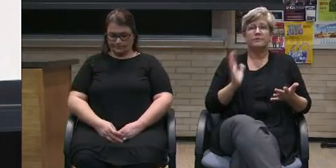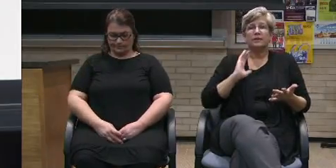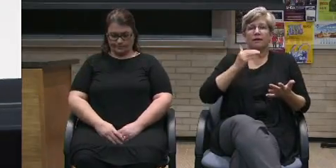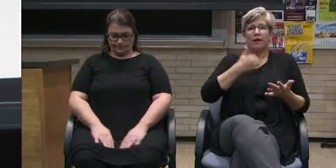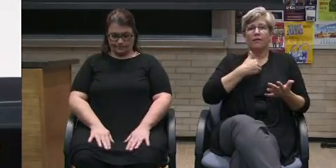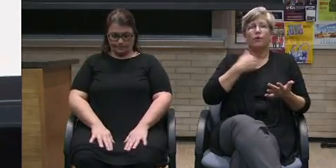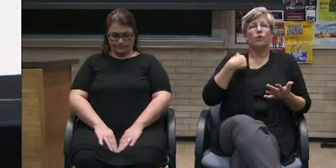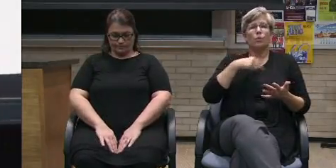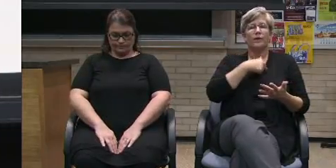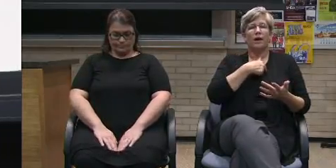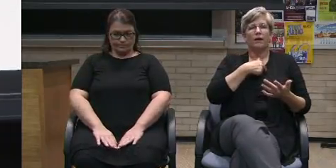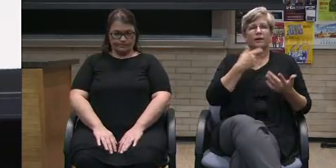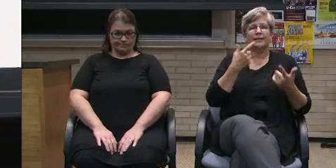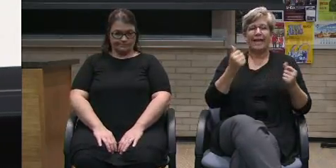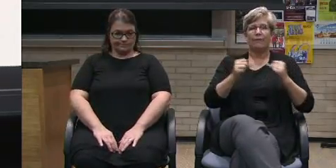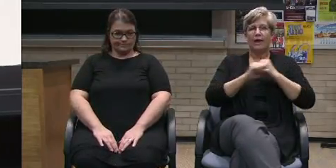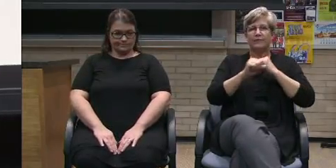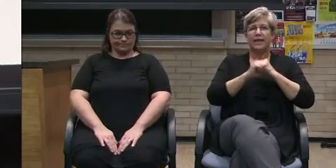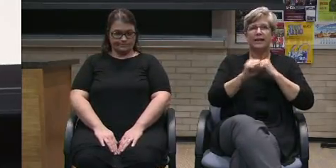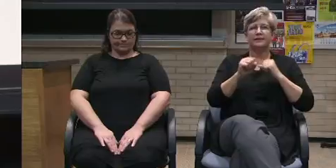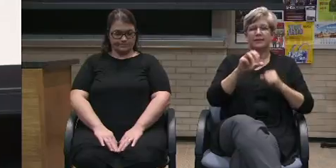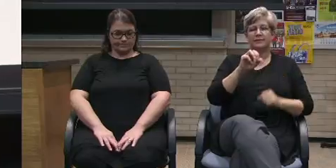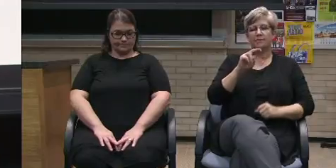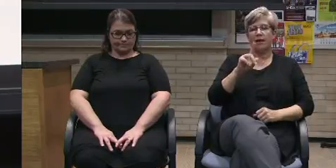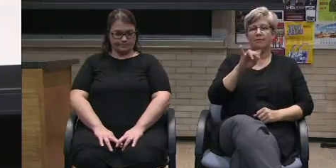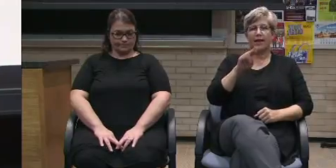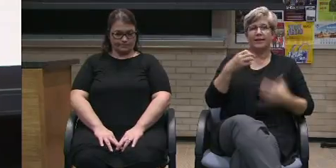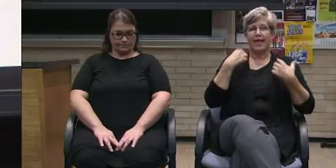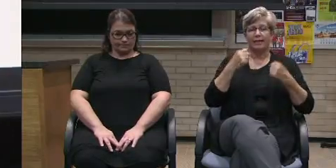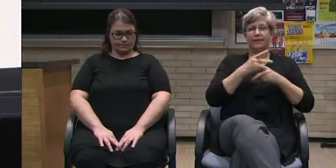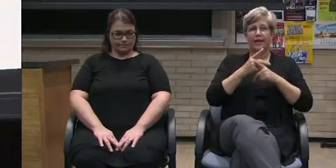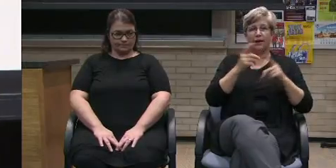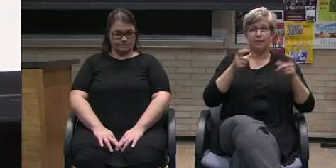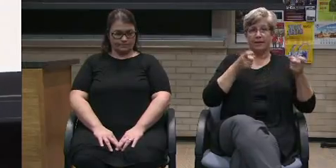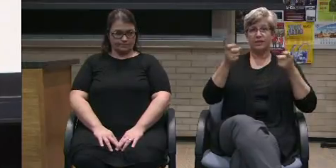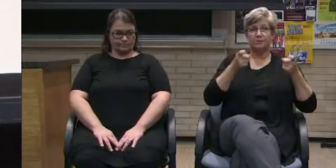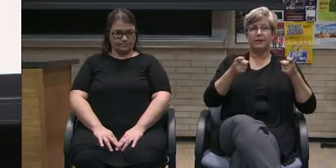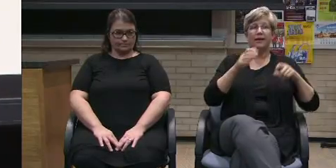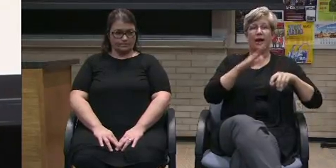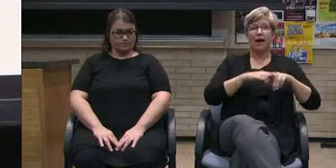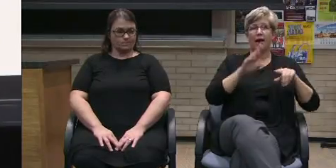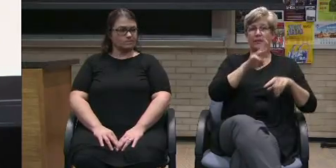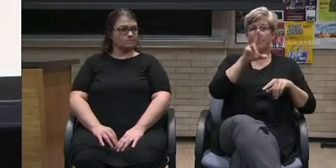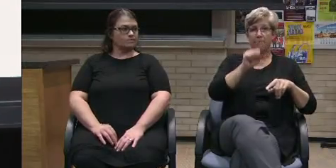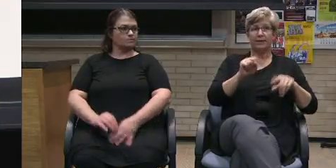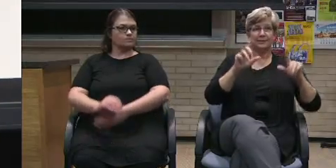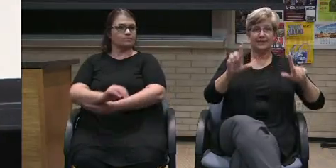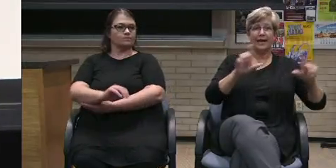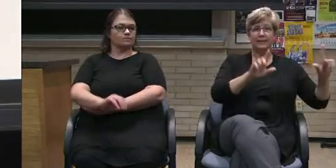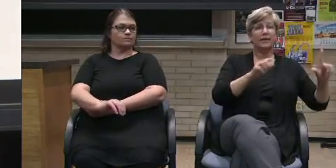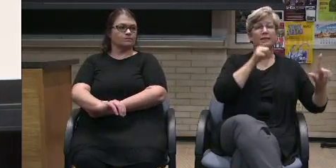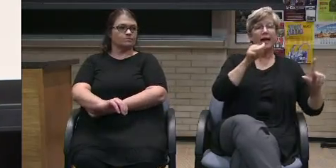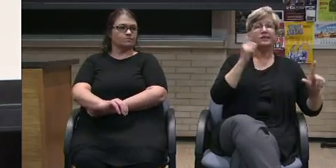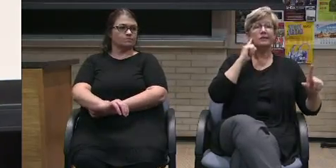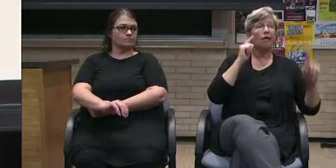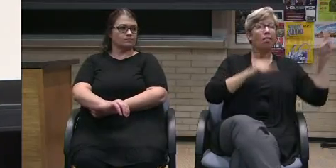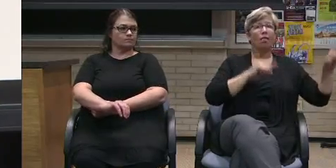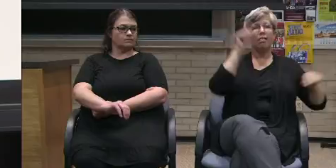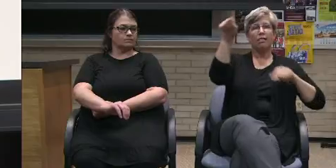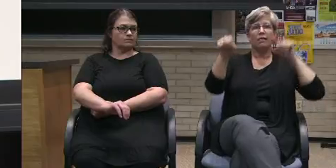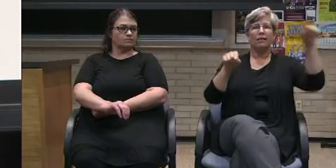We are marketing some of our online healthcare management programs on bus signs out, not just randomly in New York City, but the bus stop outside the